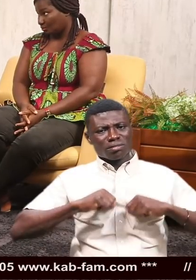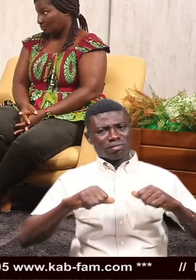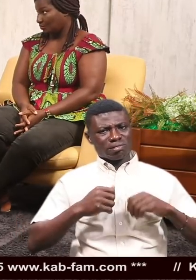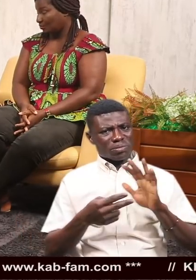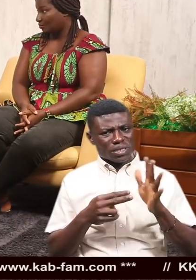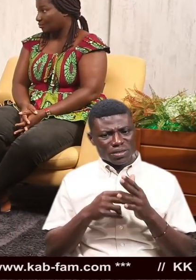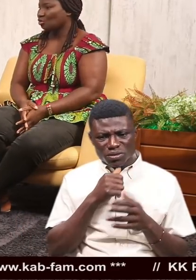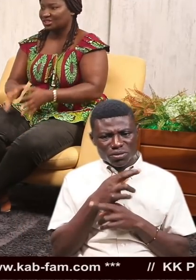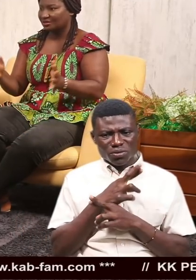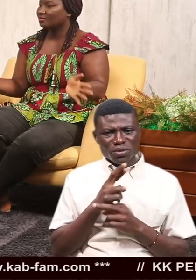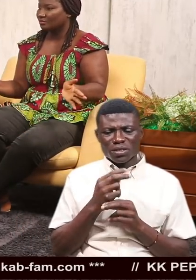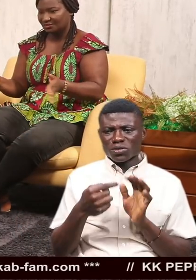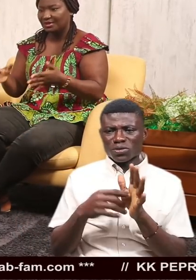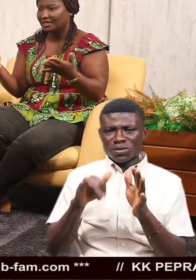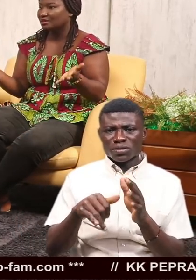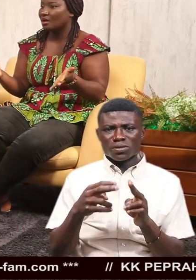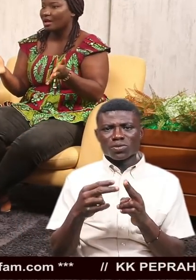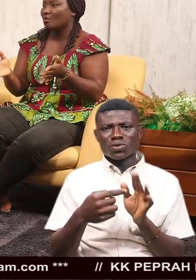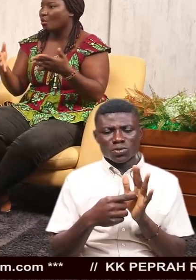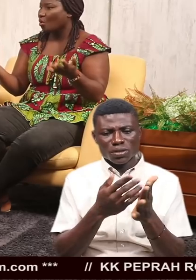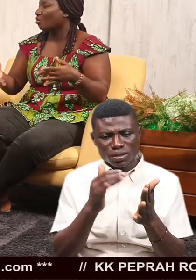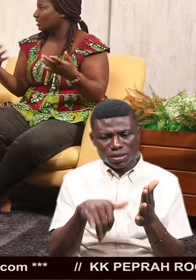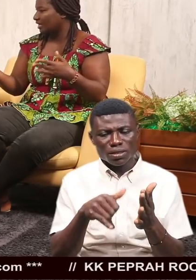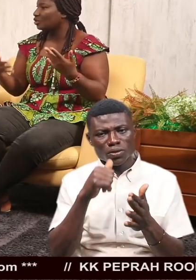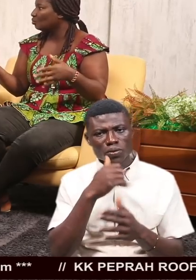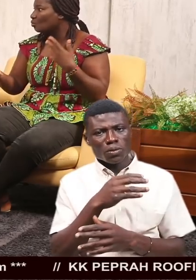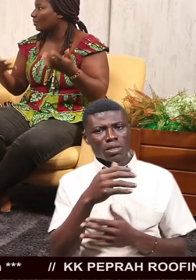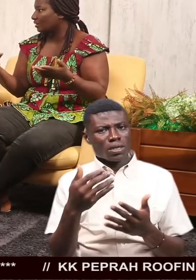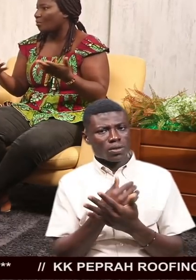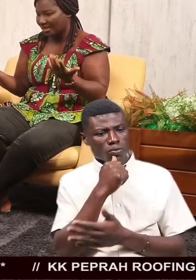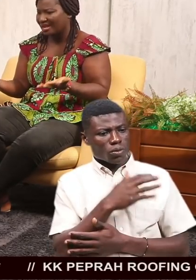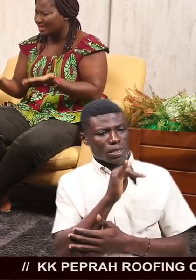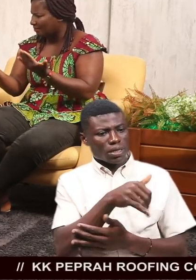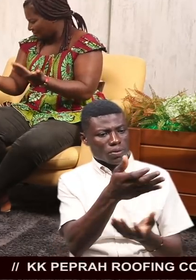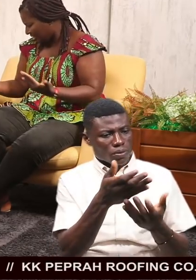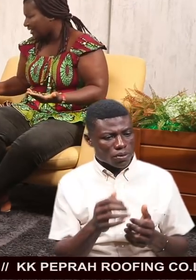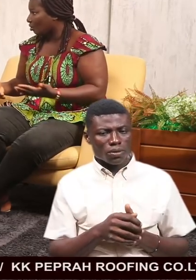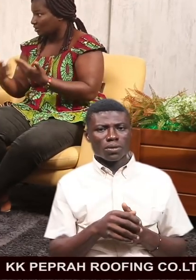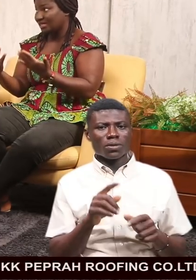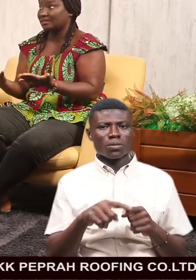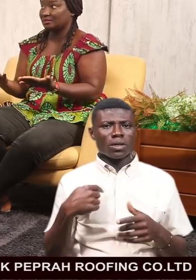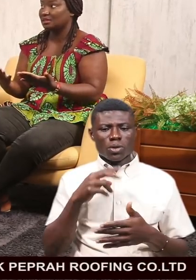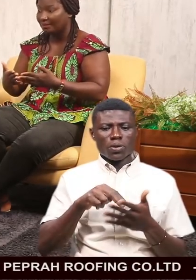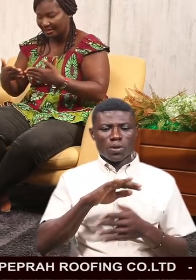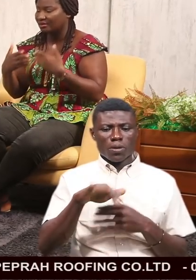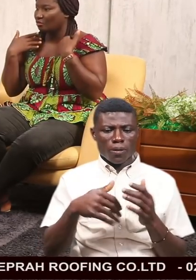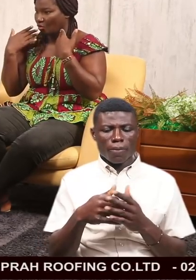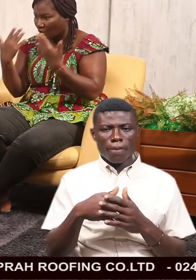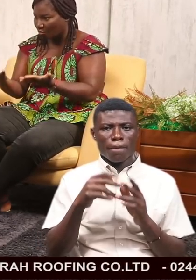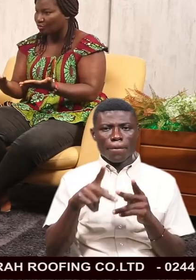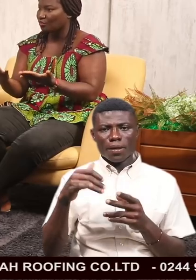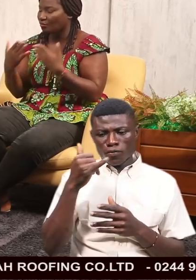say you torture no specs. I wore the new woman or pe. Na me read it or more chat. Nipane